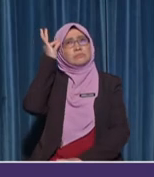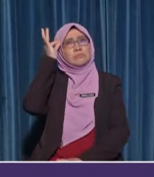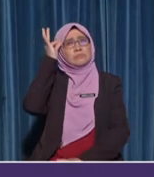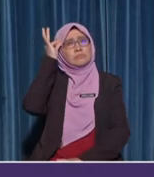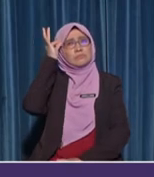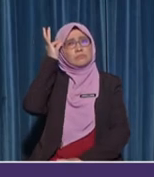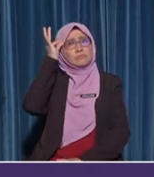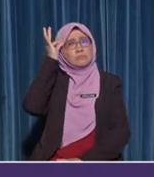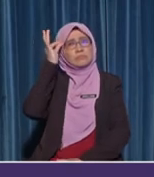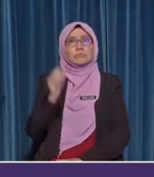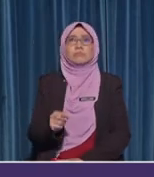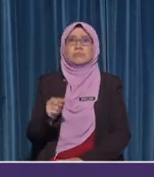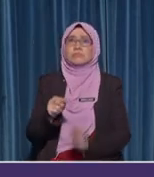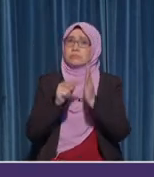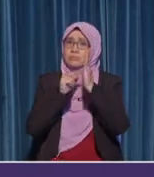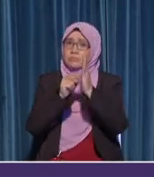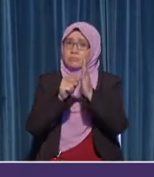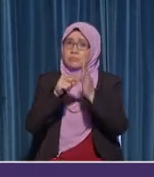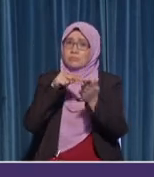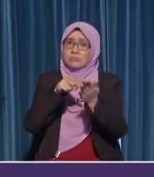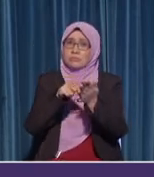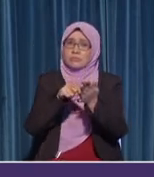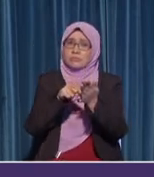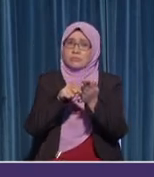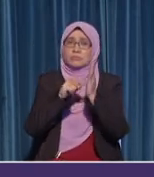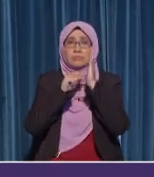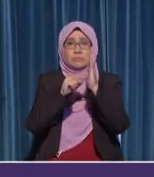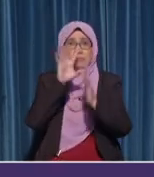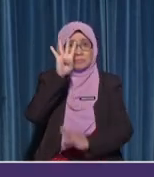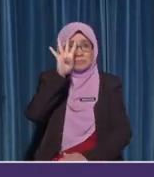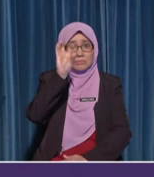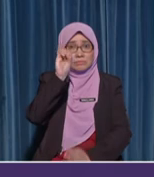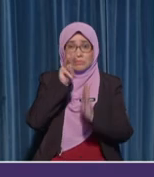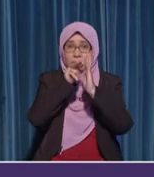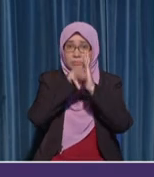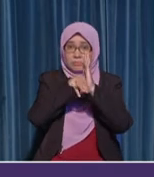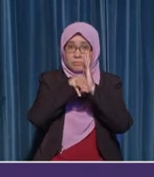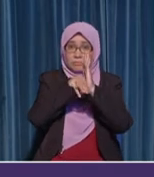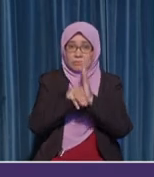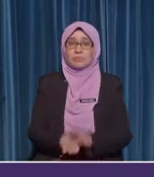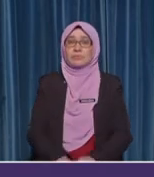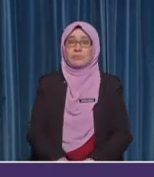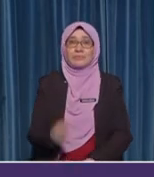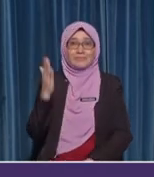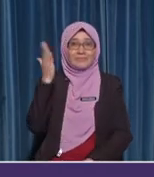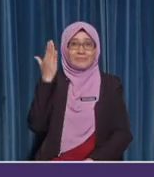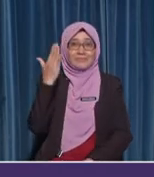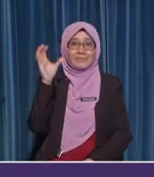this picture show 40 minutes? Let's find the answer